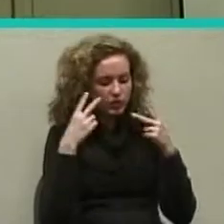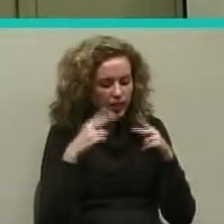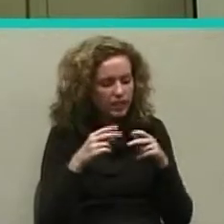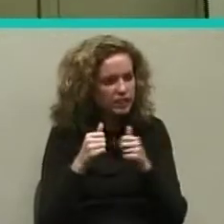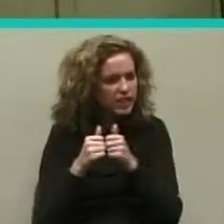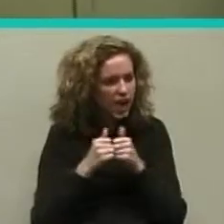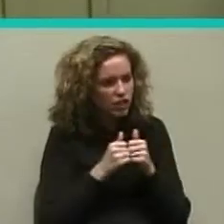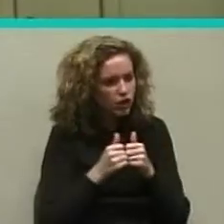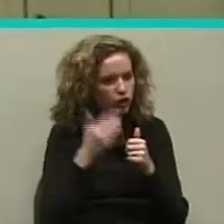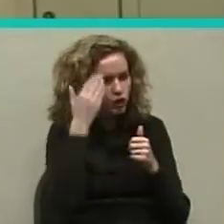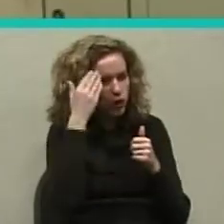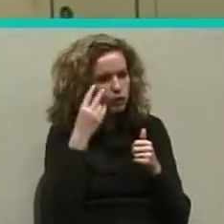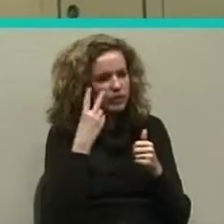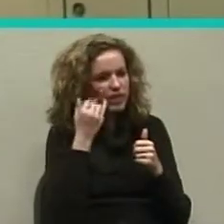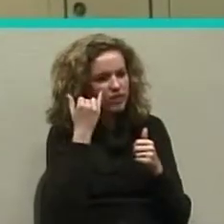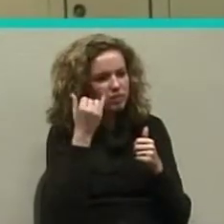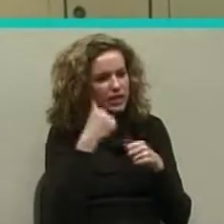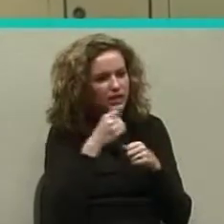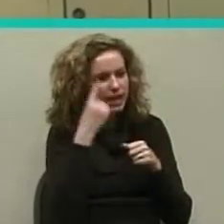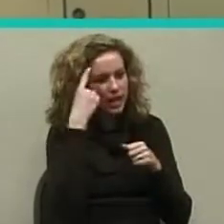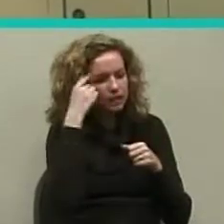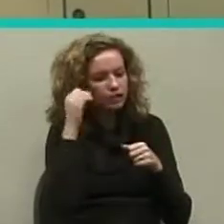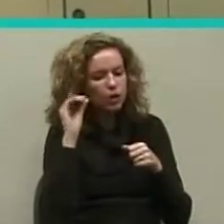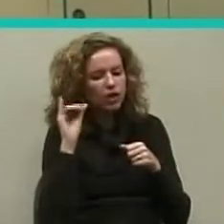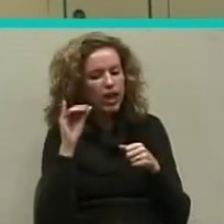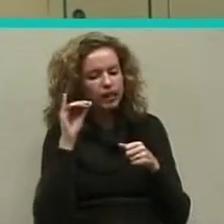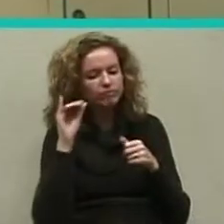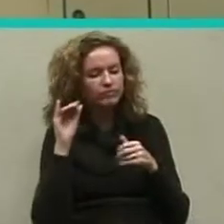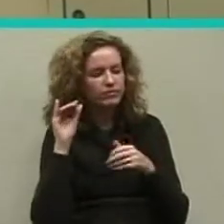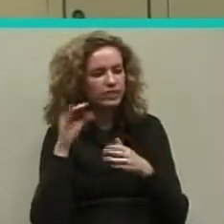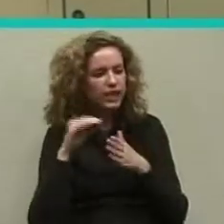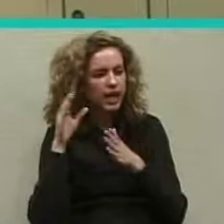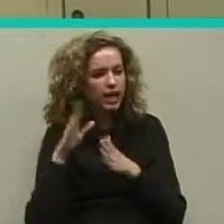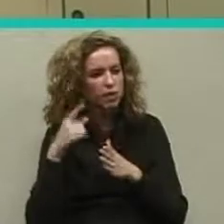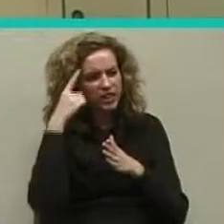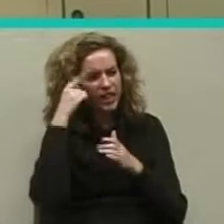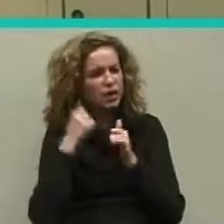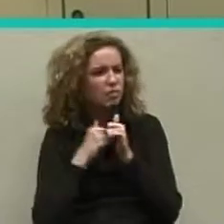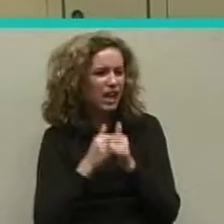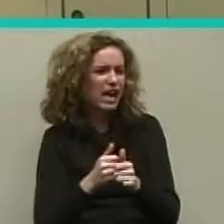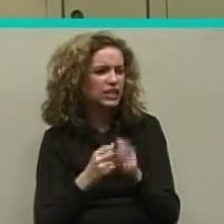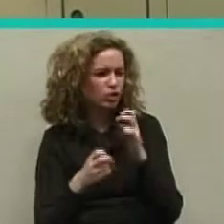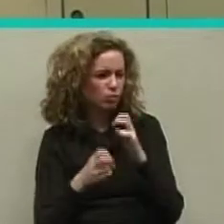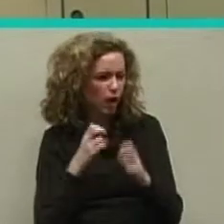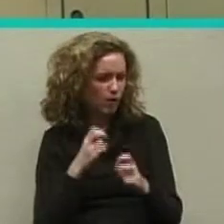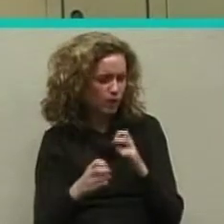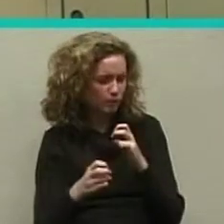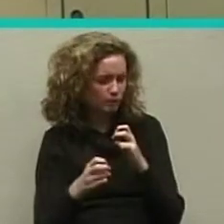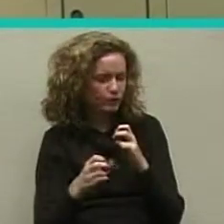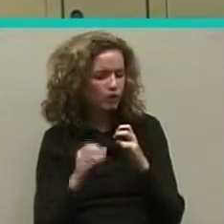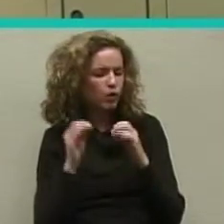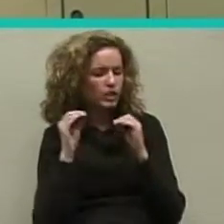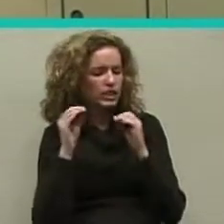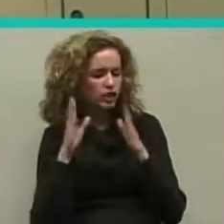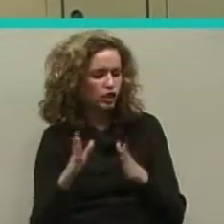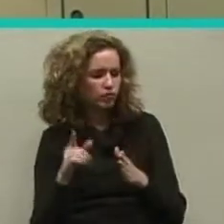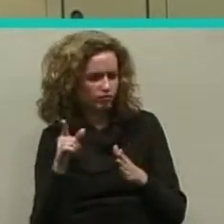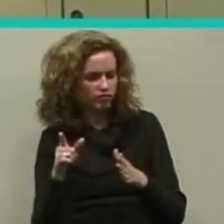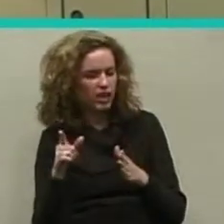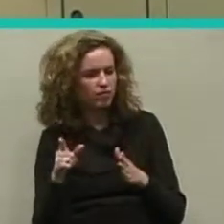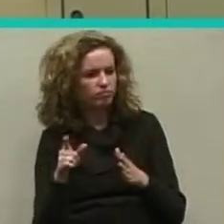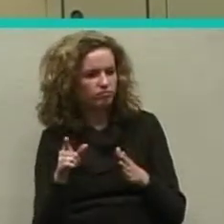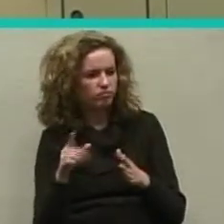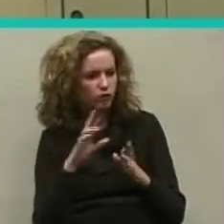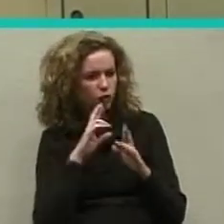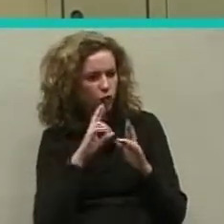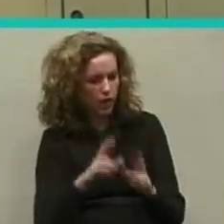sense. So this is a kid where we think compliance may be a problem, similar to that first young man that we looked at here. So the teacher gives a request, make an